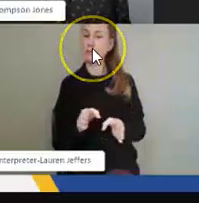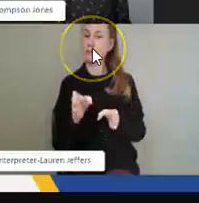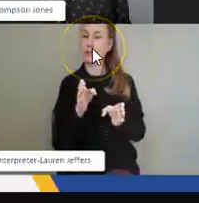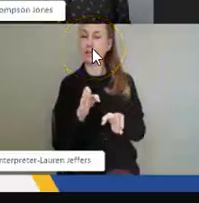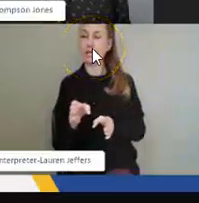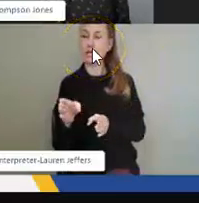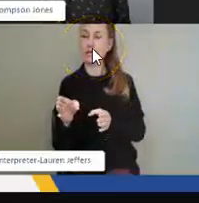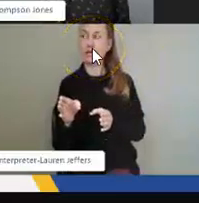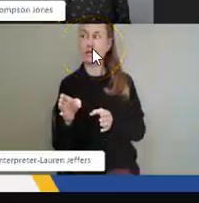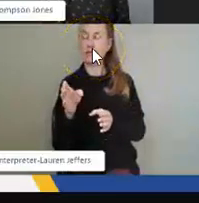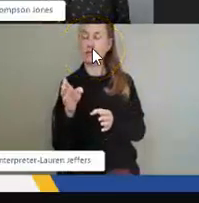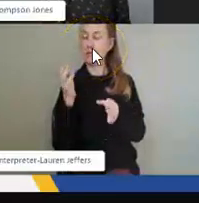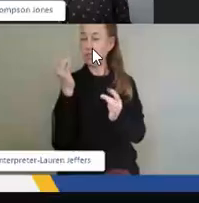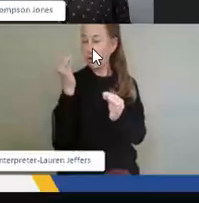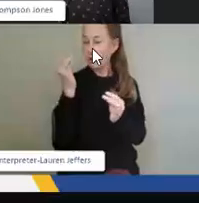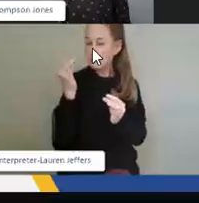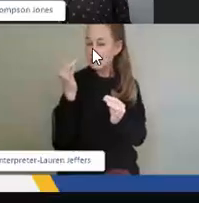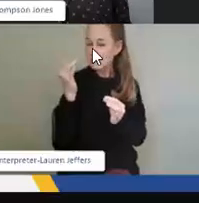thoughts?